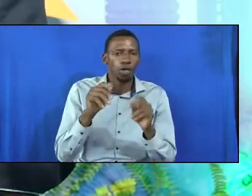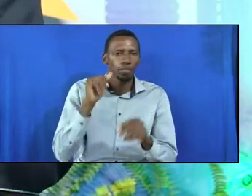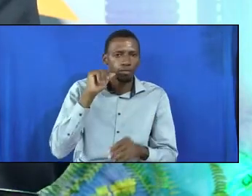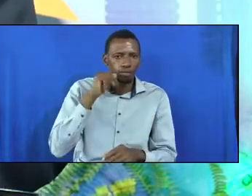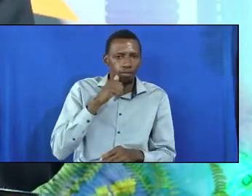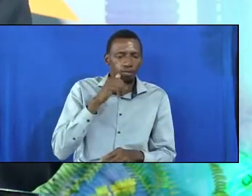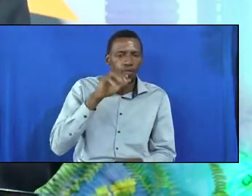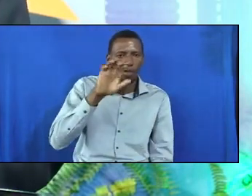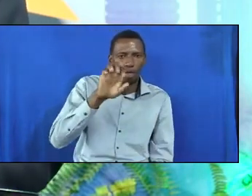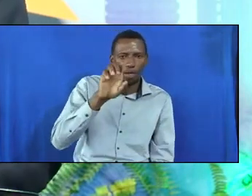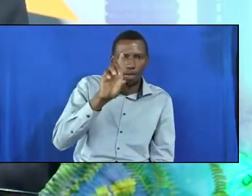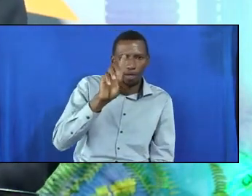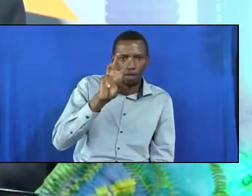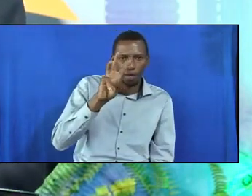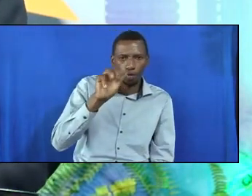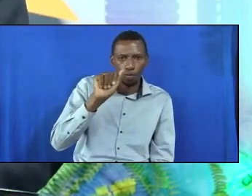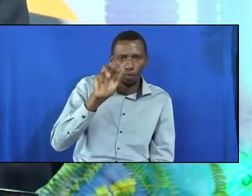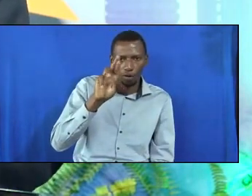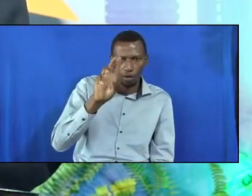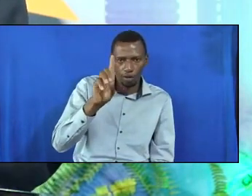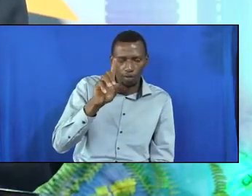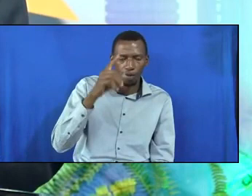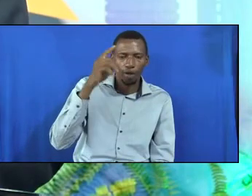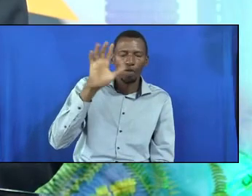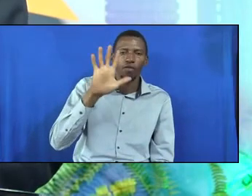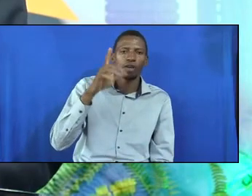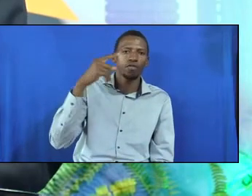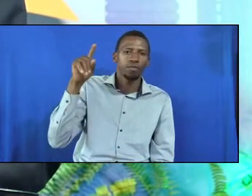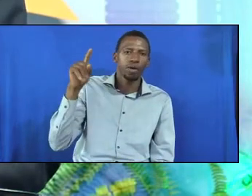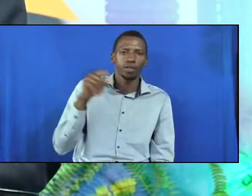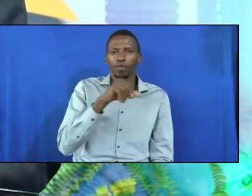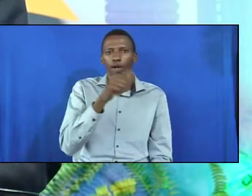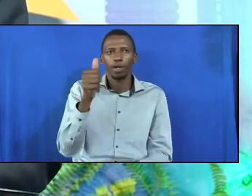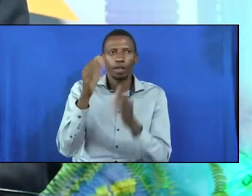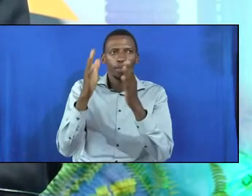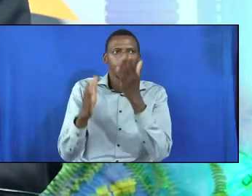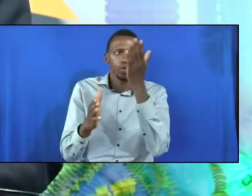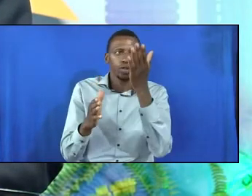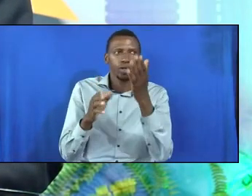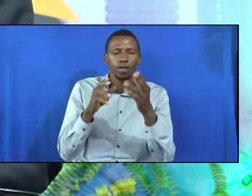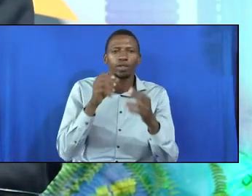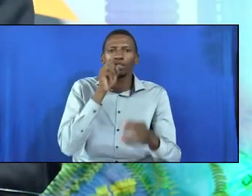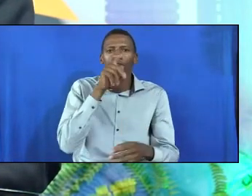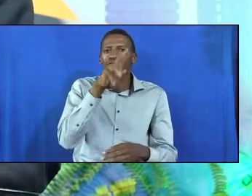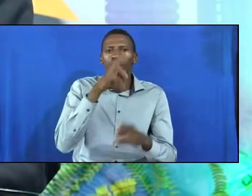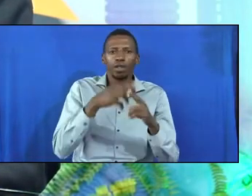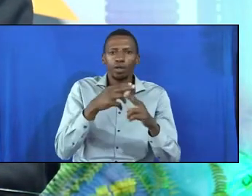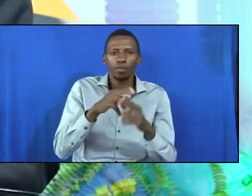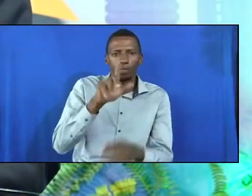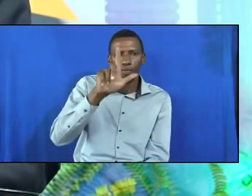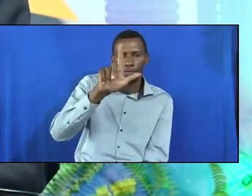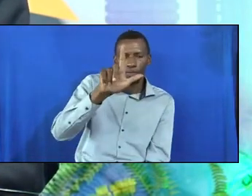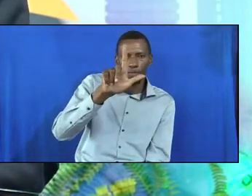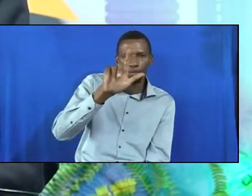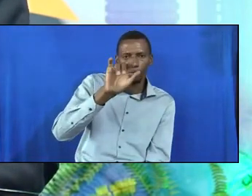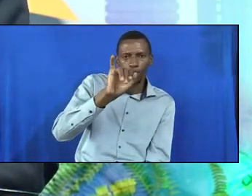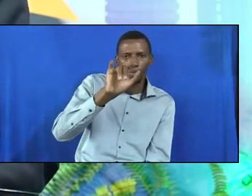marks. Edward, 5 marks. There's another one there. Shout your name. Lillian. Lillian.